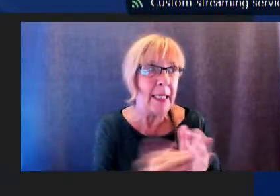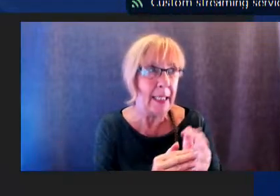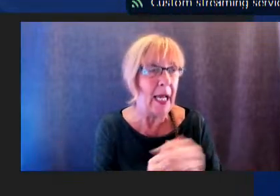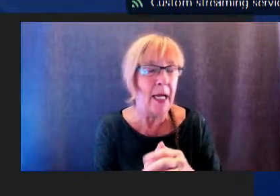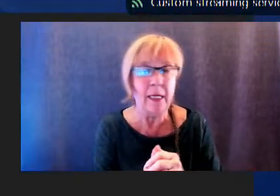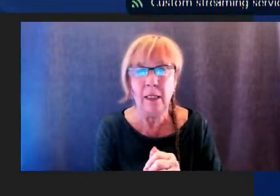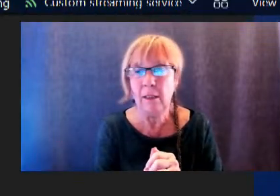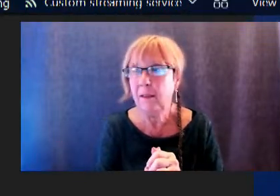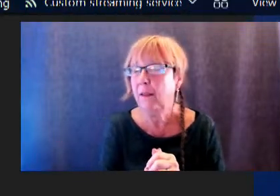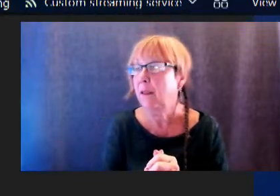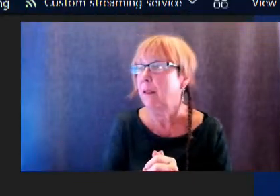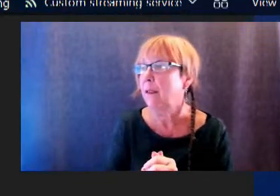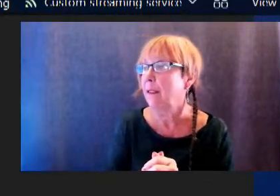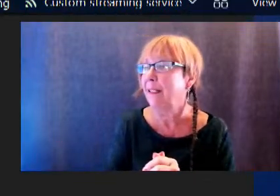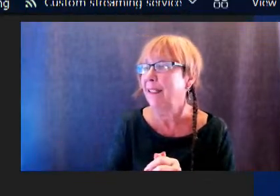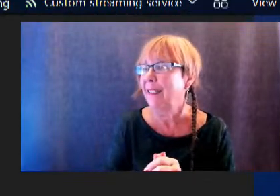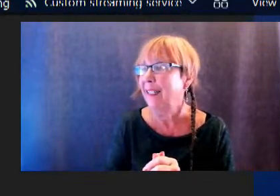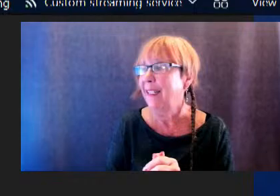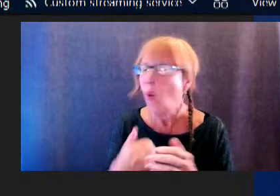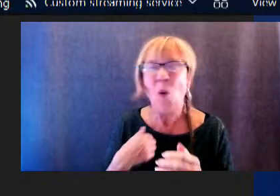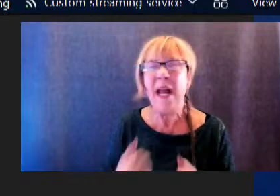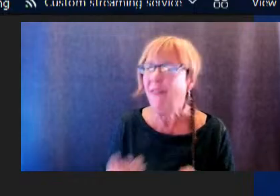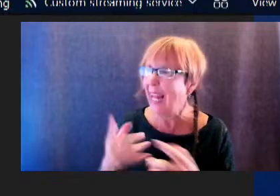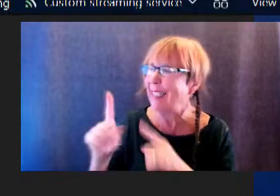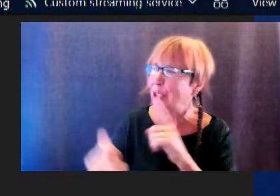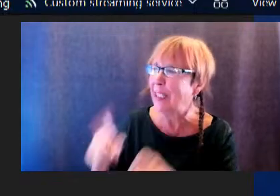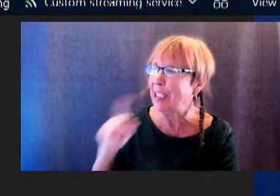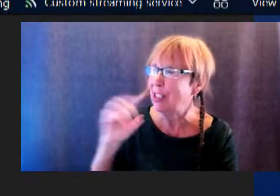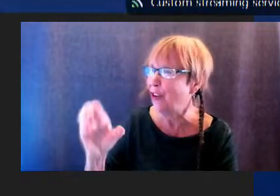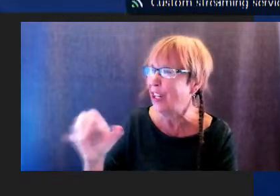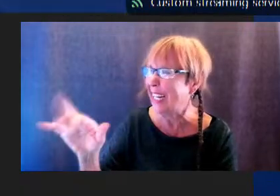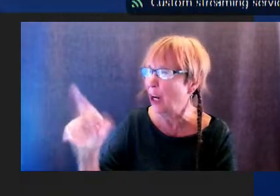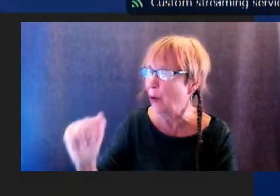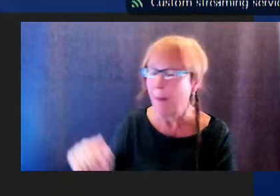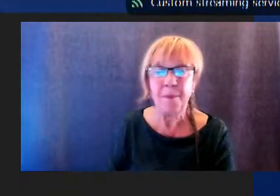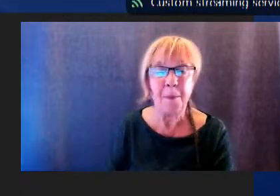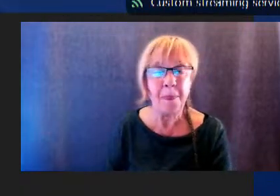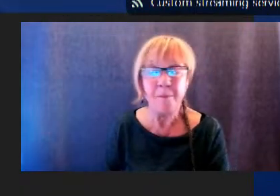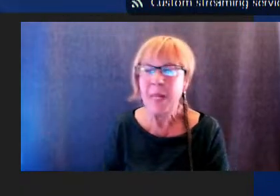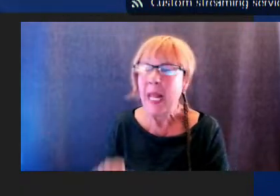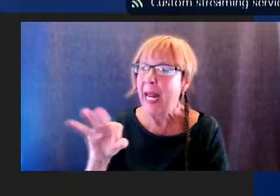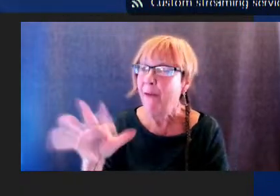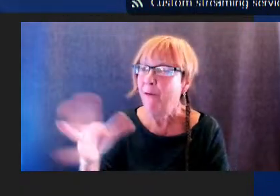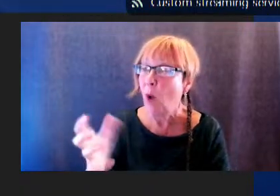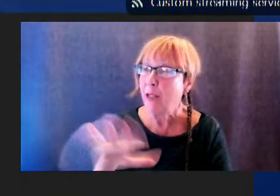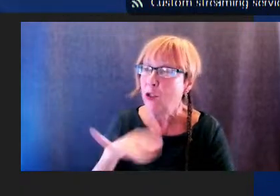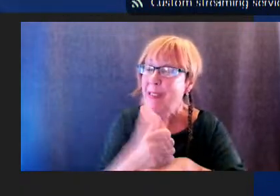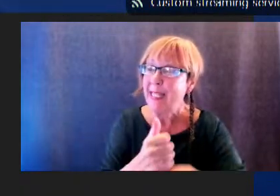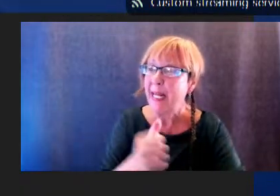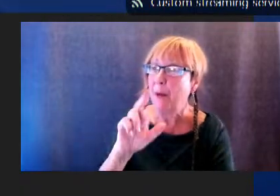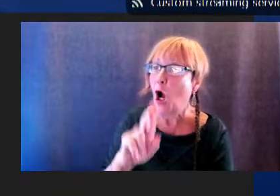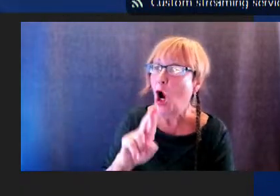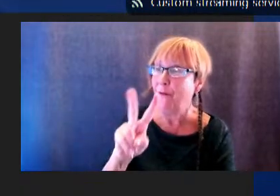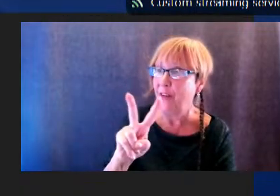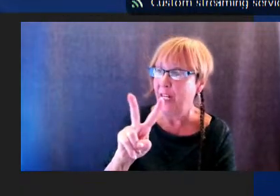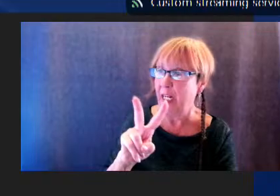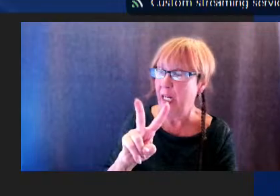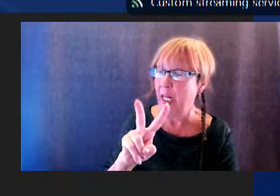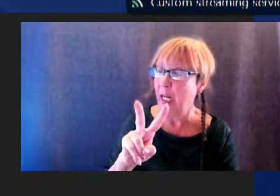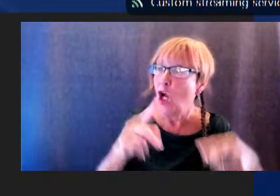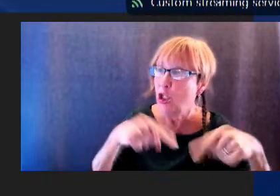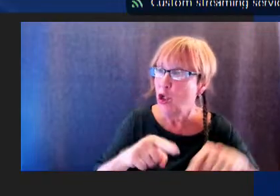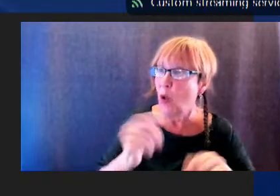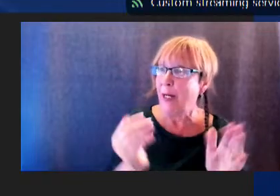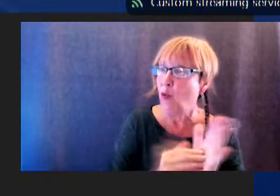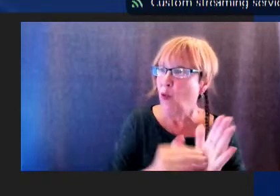Thank you. Lots of questions for you today, Kiara. The next one is, if you're planning to install an RV on your property during the rebuild, what agencies